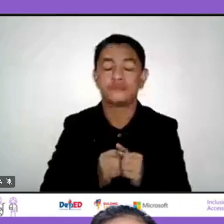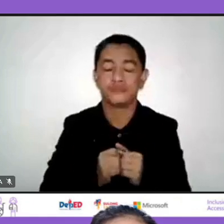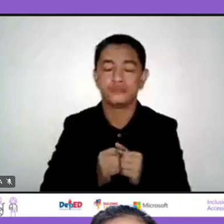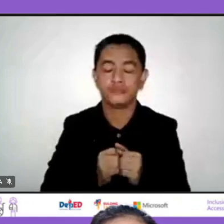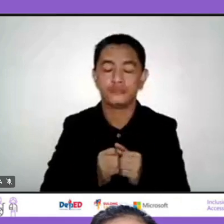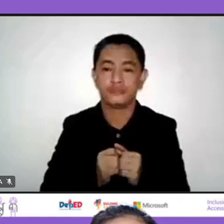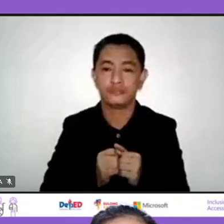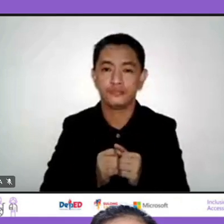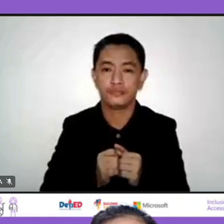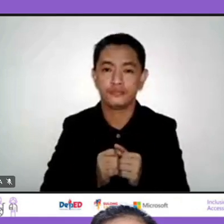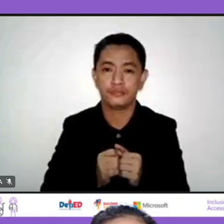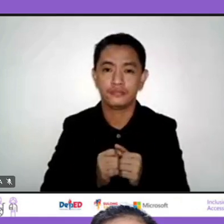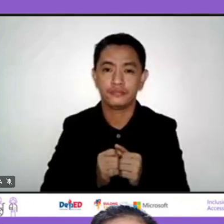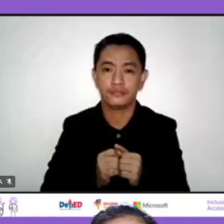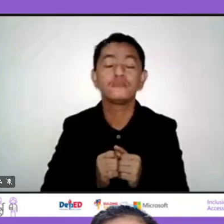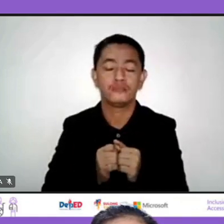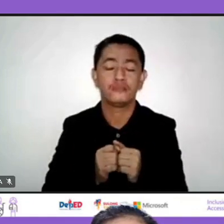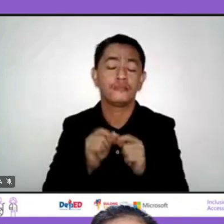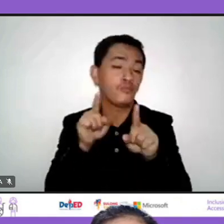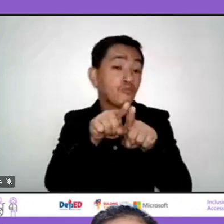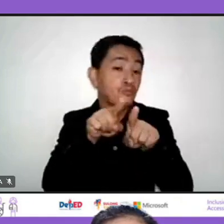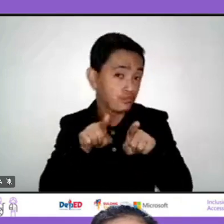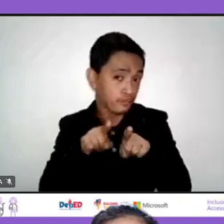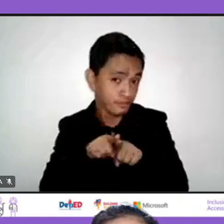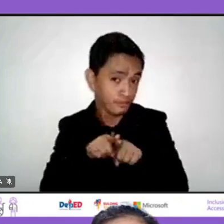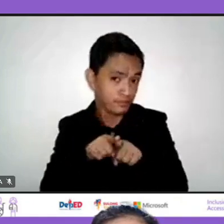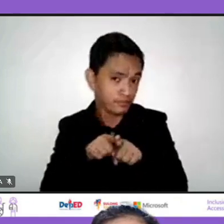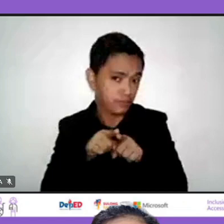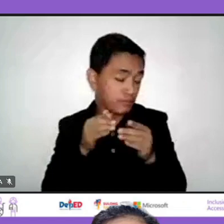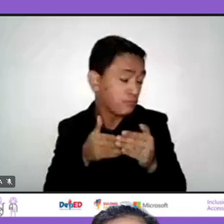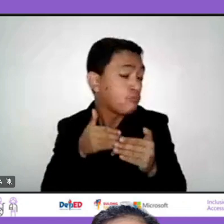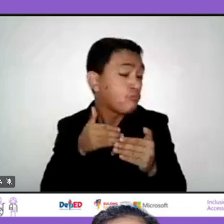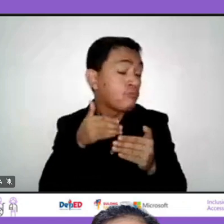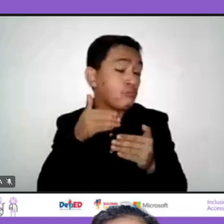kids with reading and writing needs? So